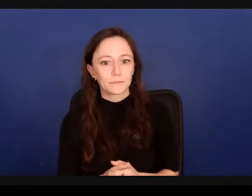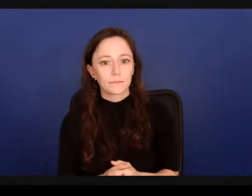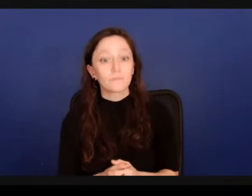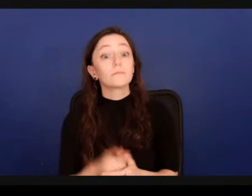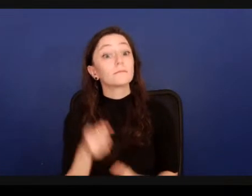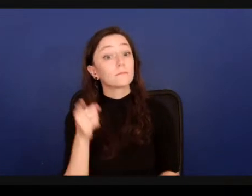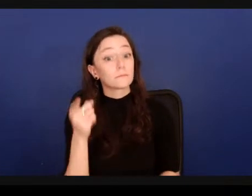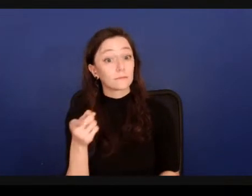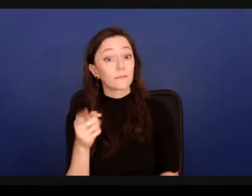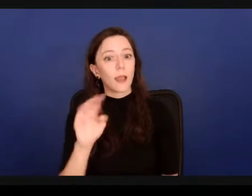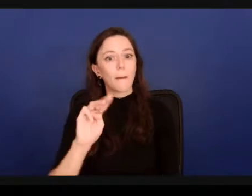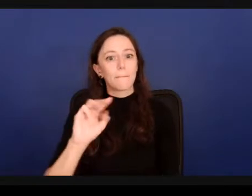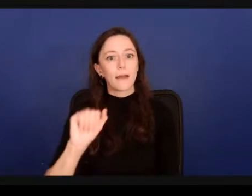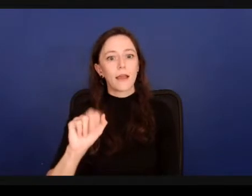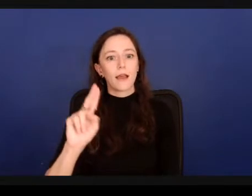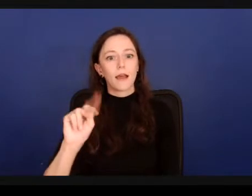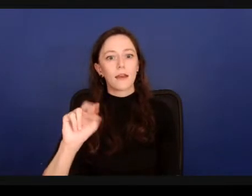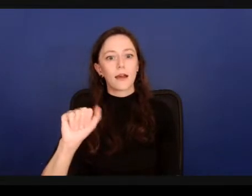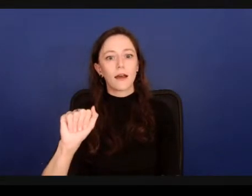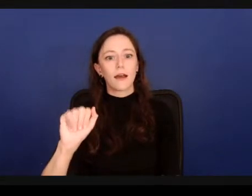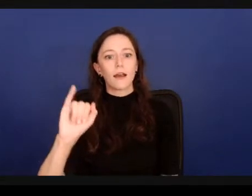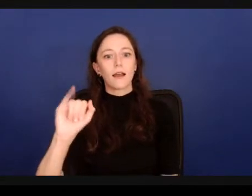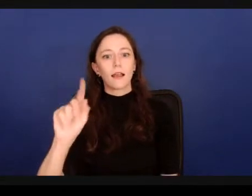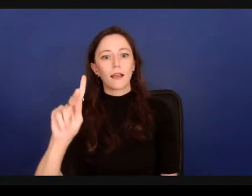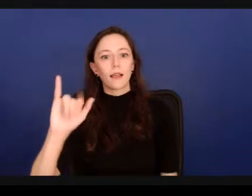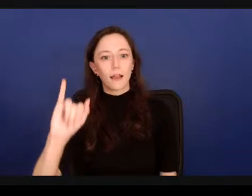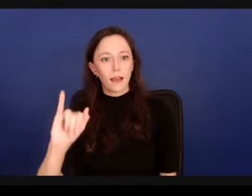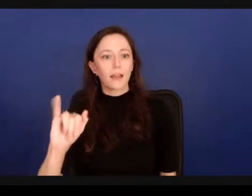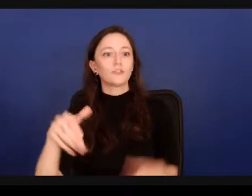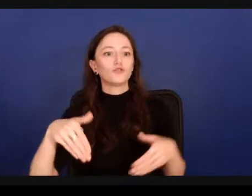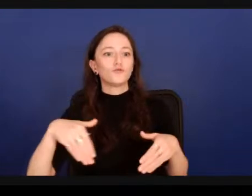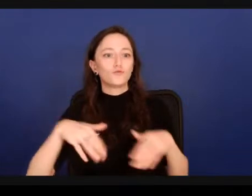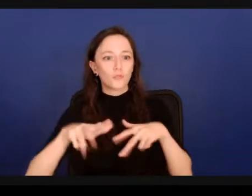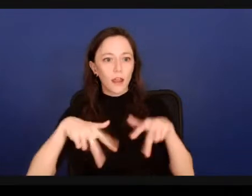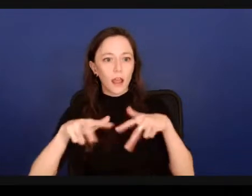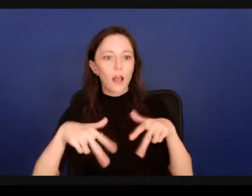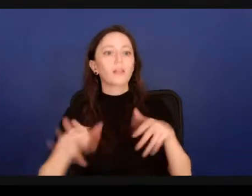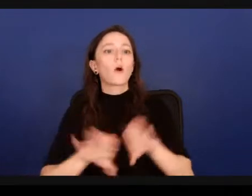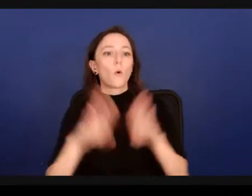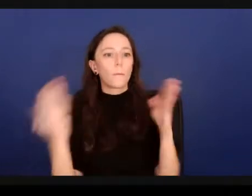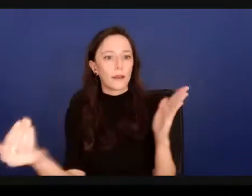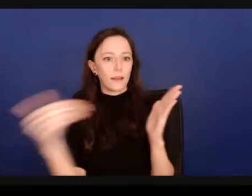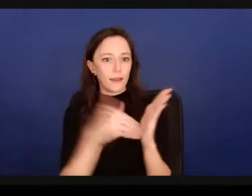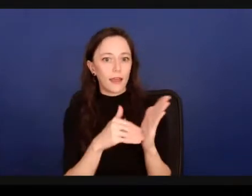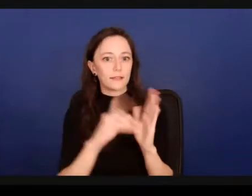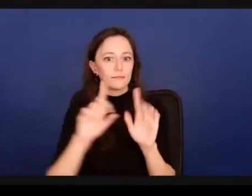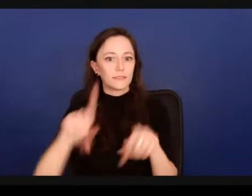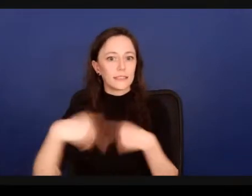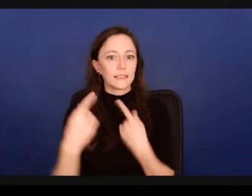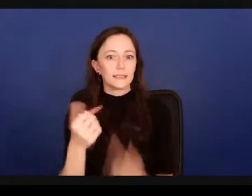in the national park. This is as of December 28th.